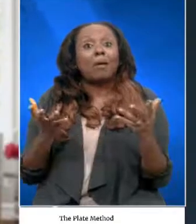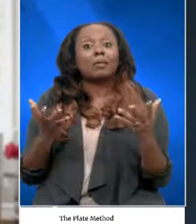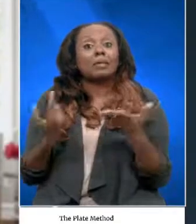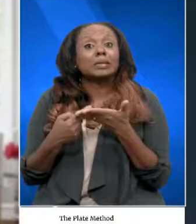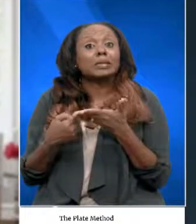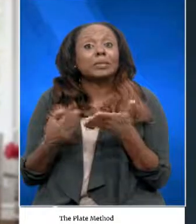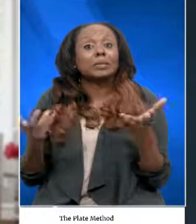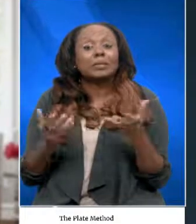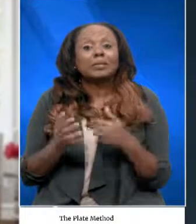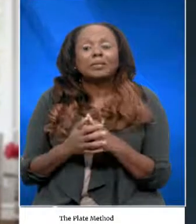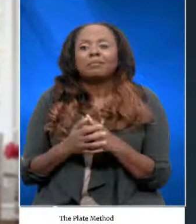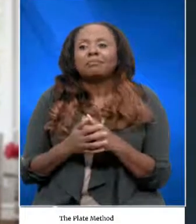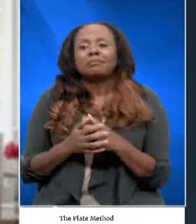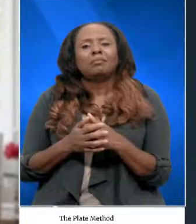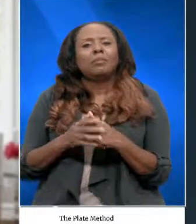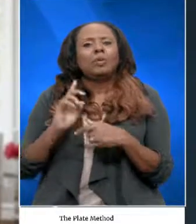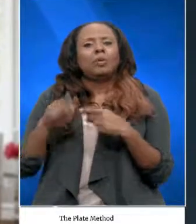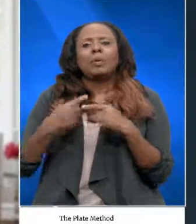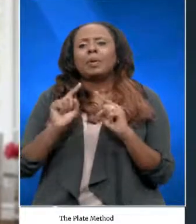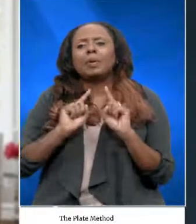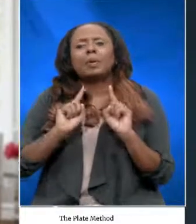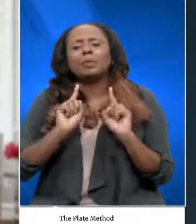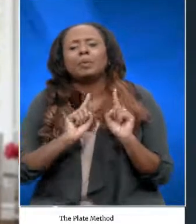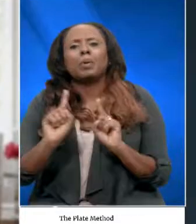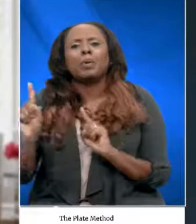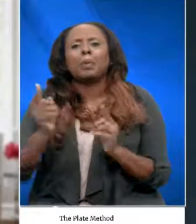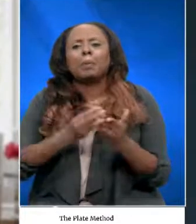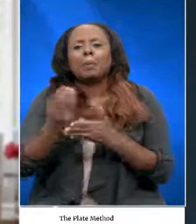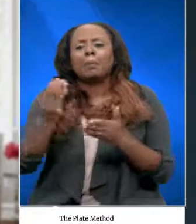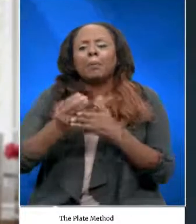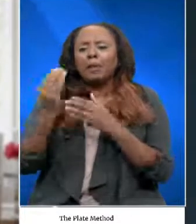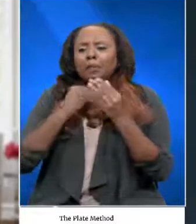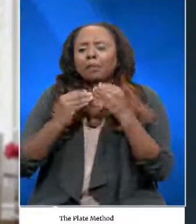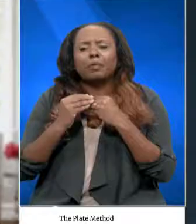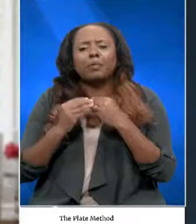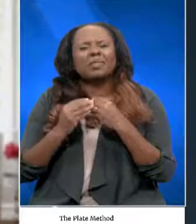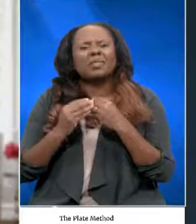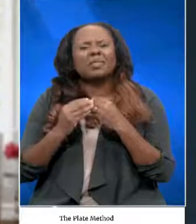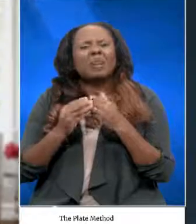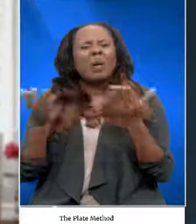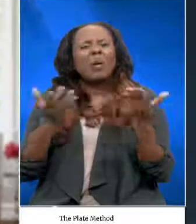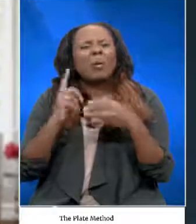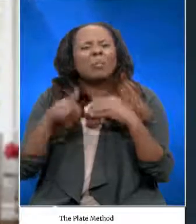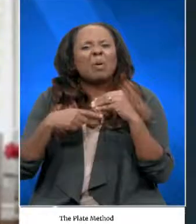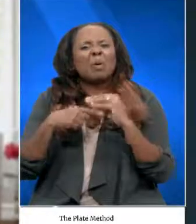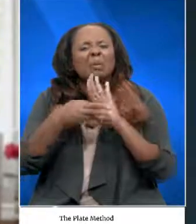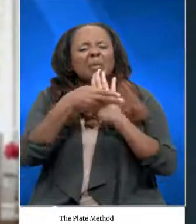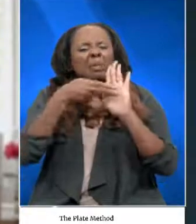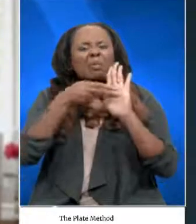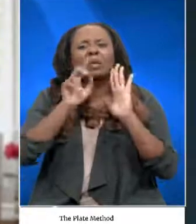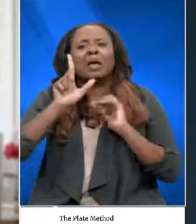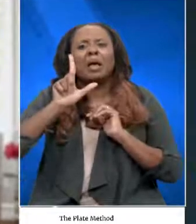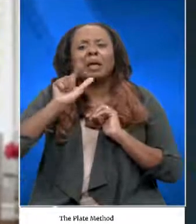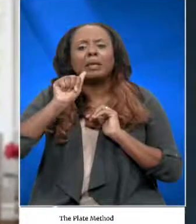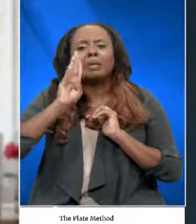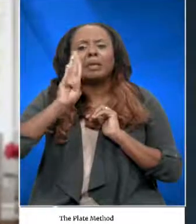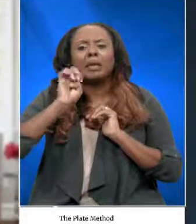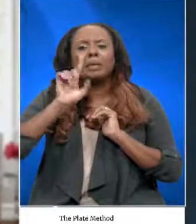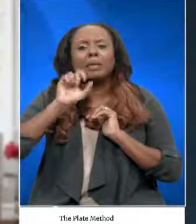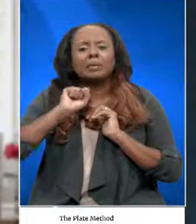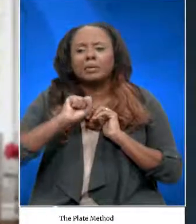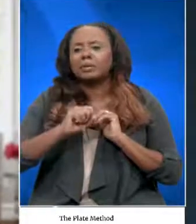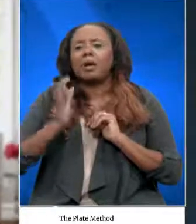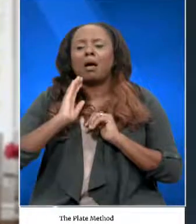very pesky labels, labeling on things, foods we eat and that we consume, and drinks and so on.